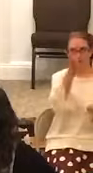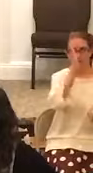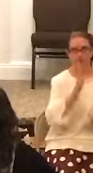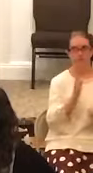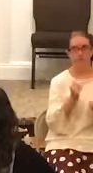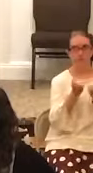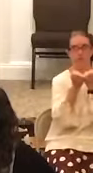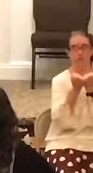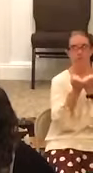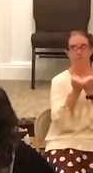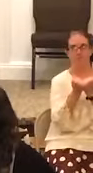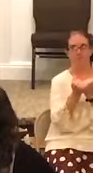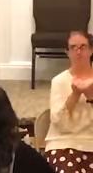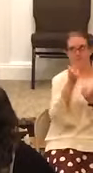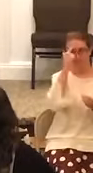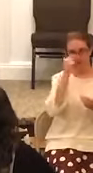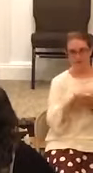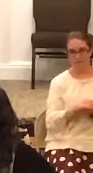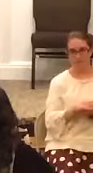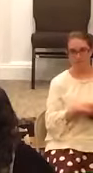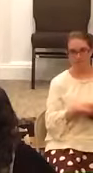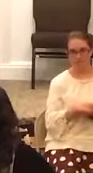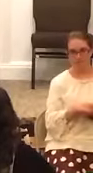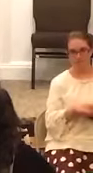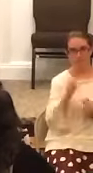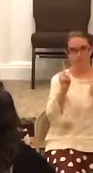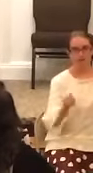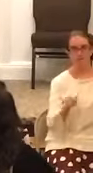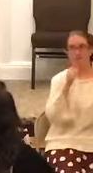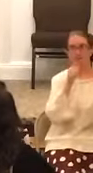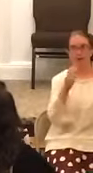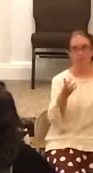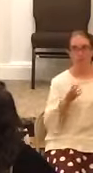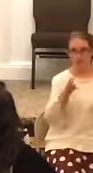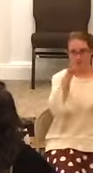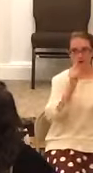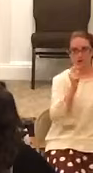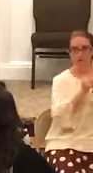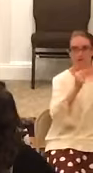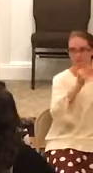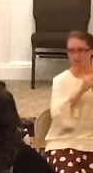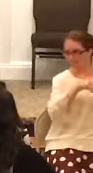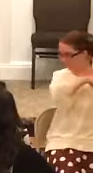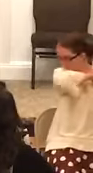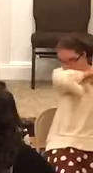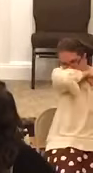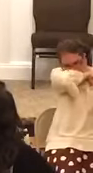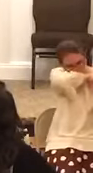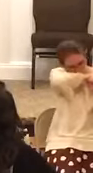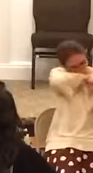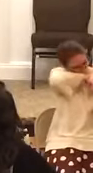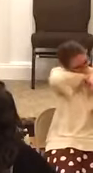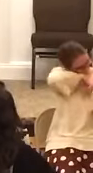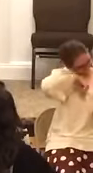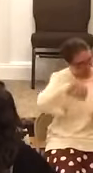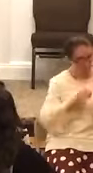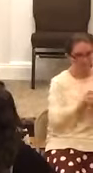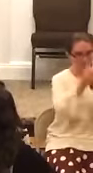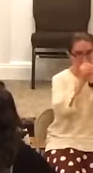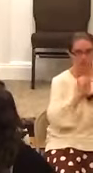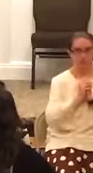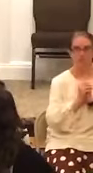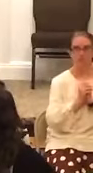By holding on to traditional religion, people reject God's commandments. Look what Jesus said. Their worship is